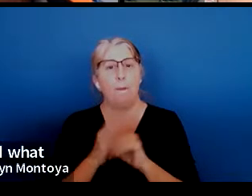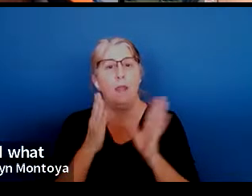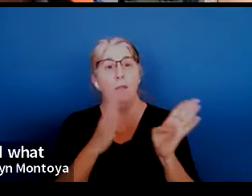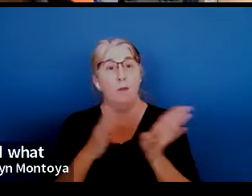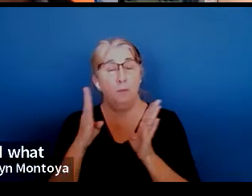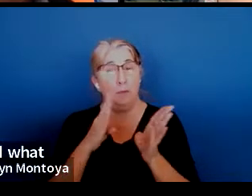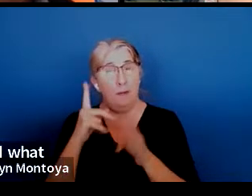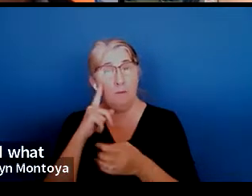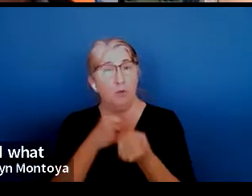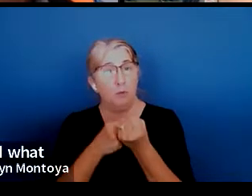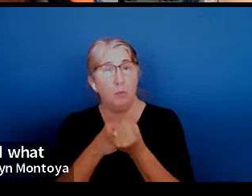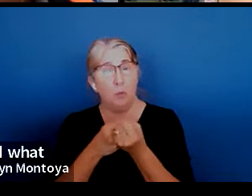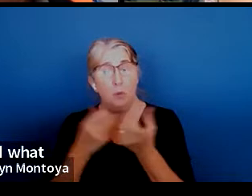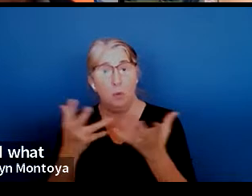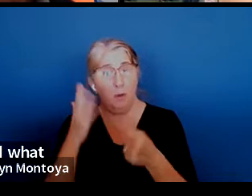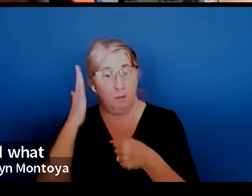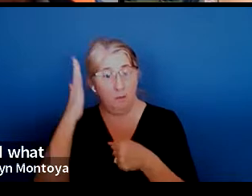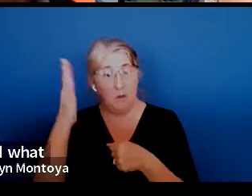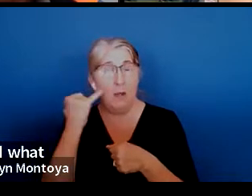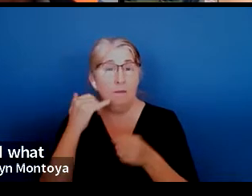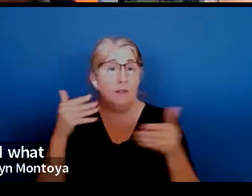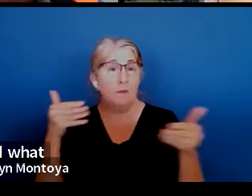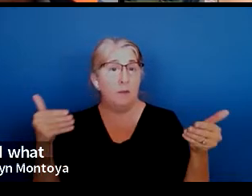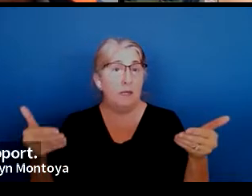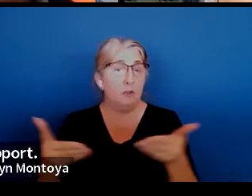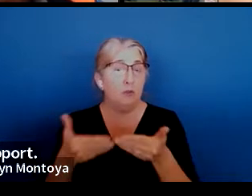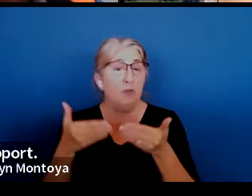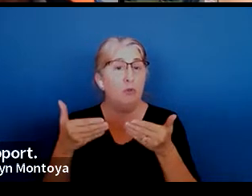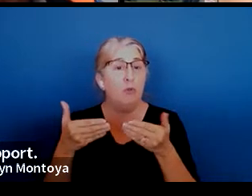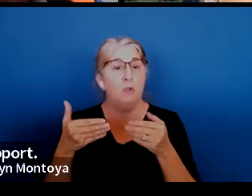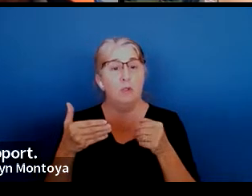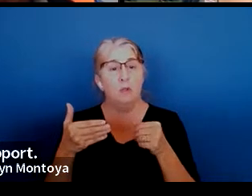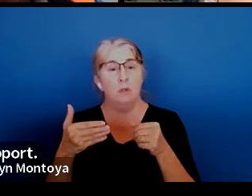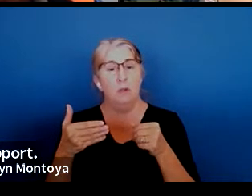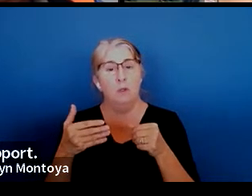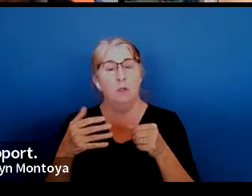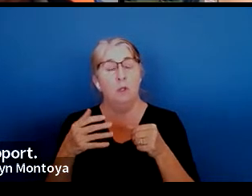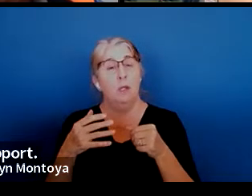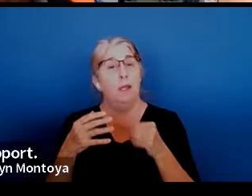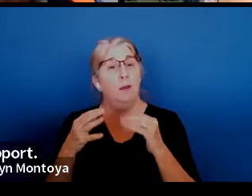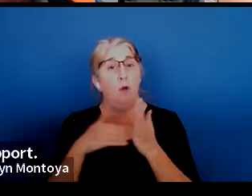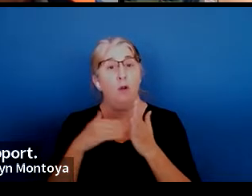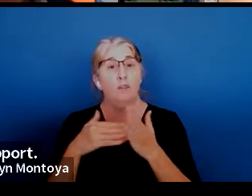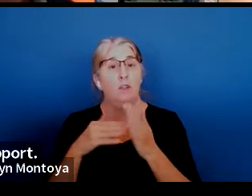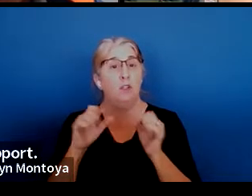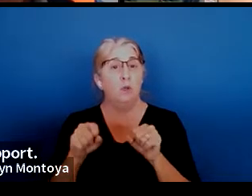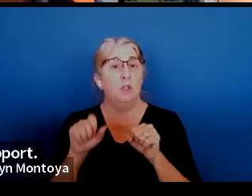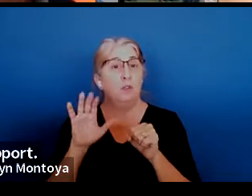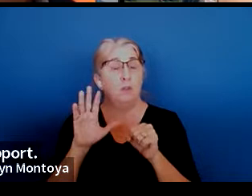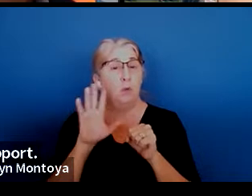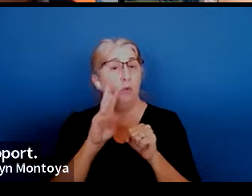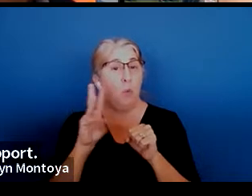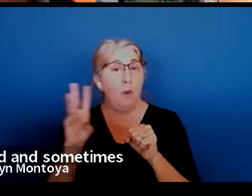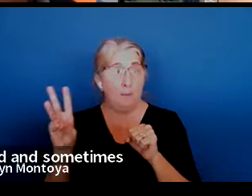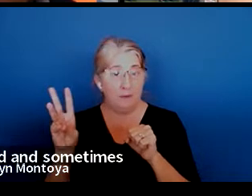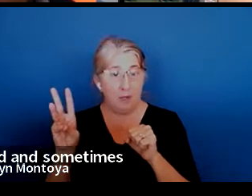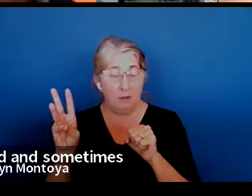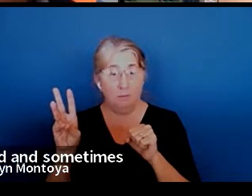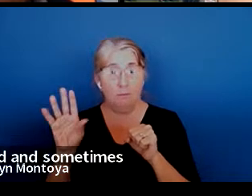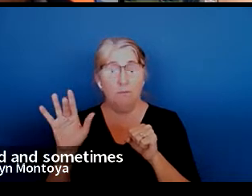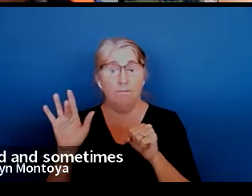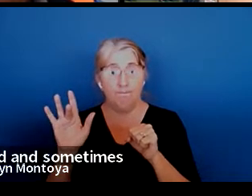support, whether it's been introduced. And sometimes you can just simply go to their website and they'll